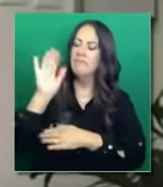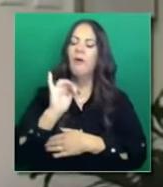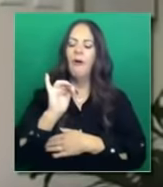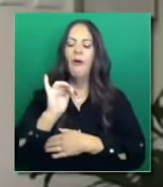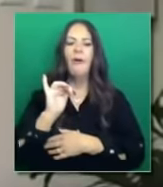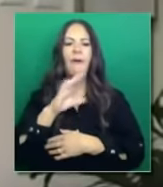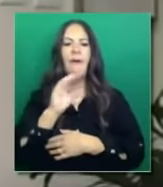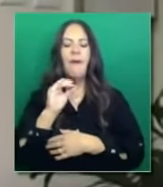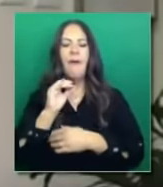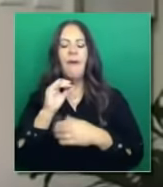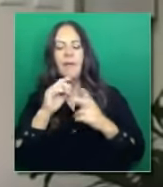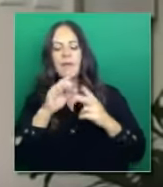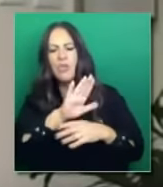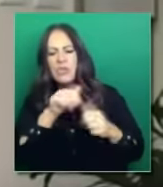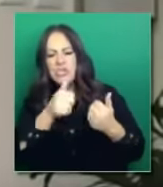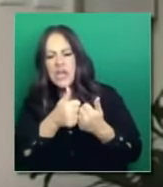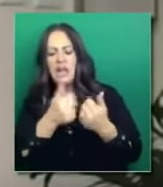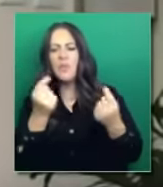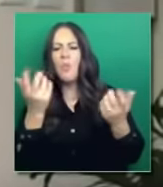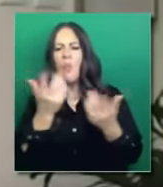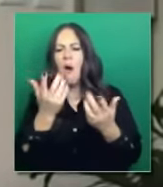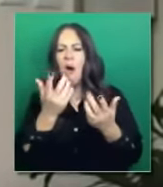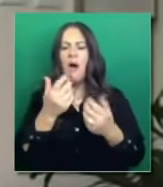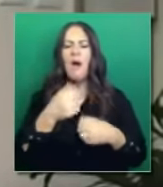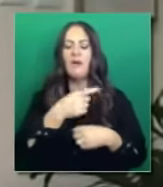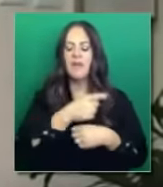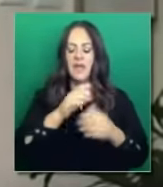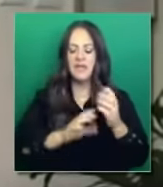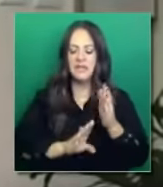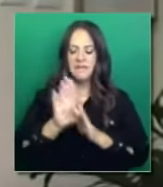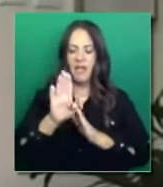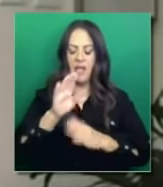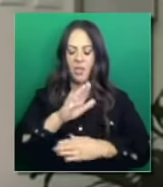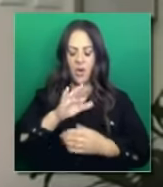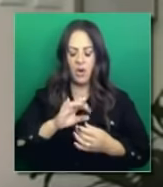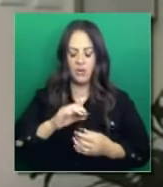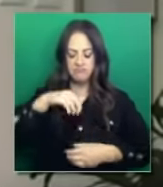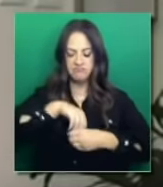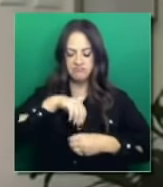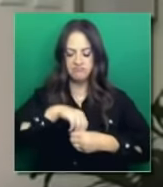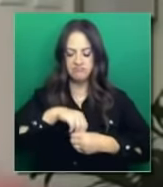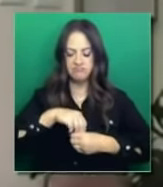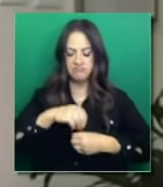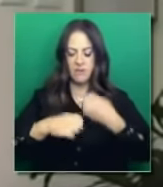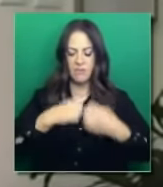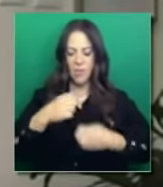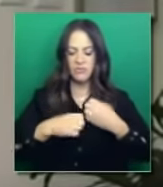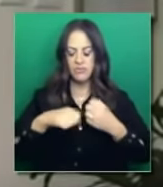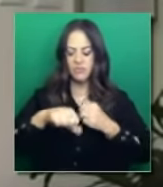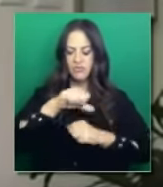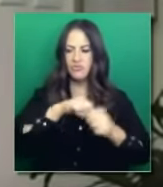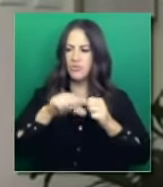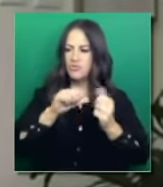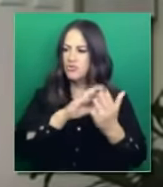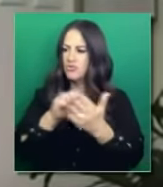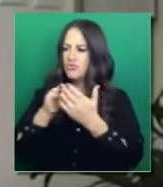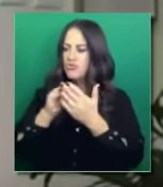through difficulties, to become self-aware, socially aware. And we want that kind of